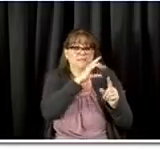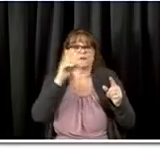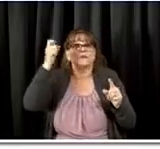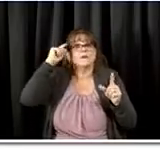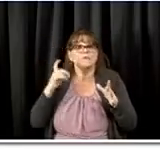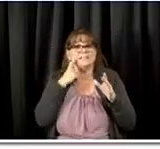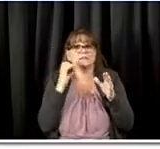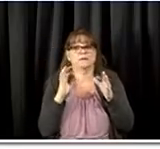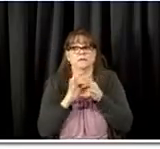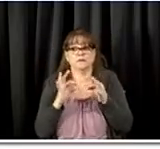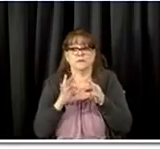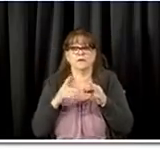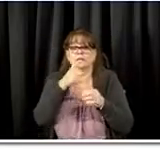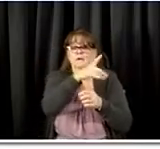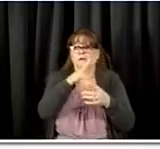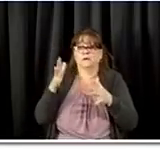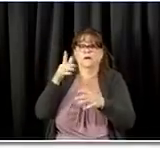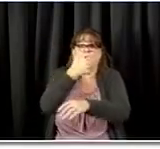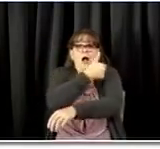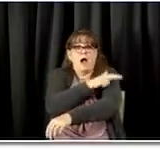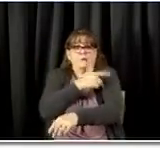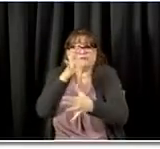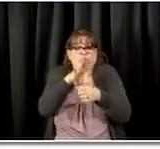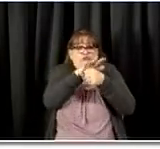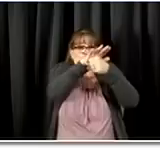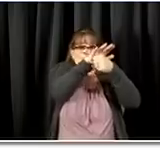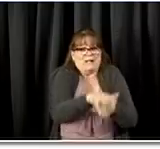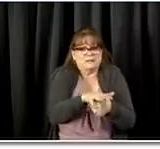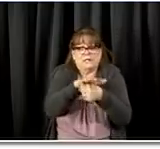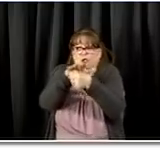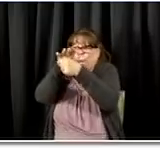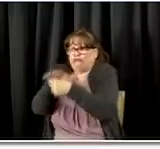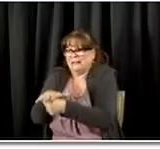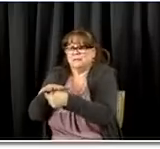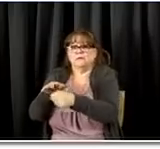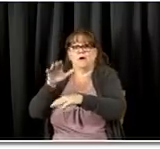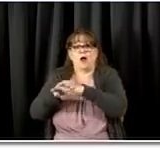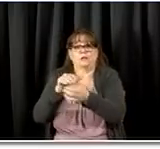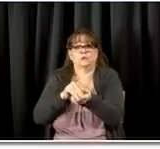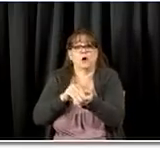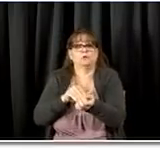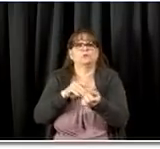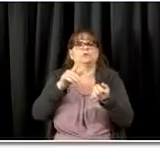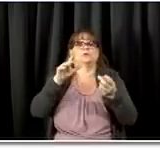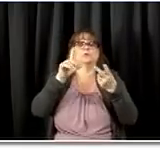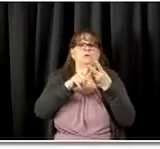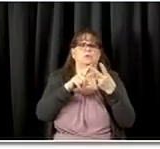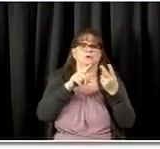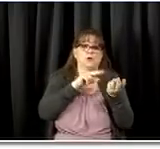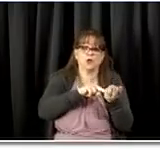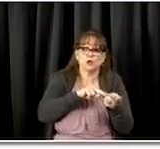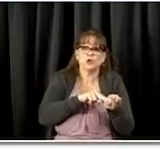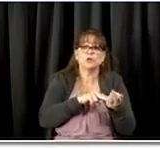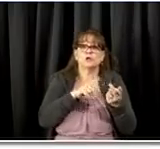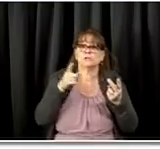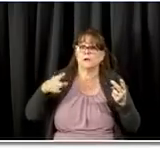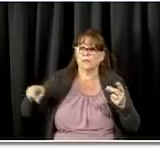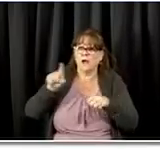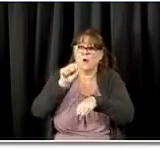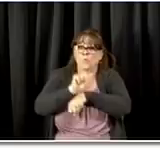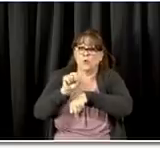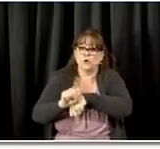healthcare system, our healthcare workers who are working long shifts and hard shifts to make sure that all of the Coloradans that need care, whether that's